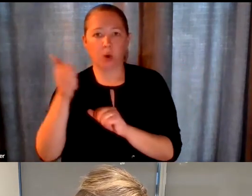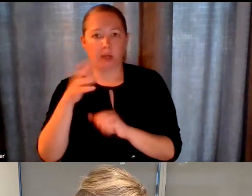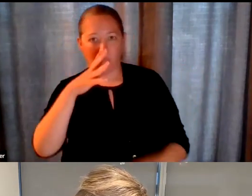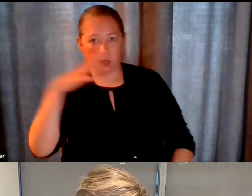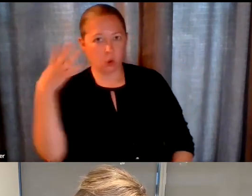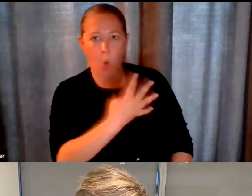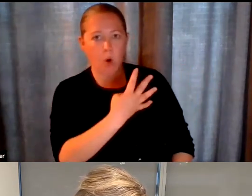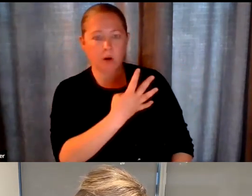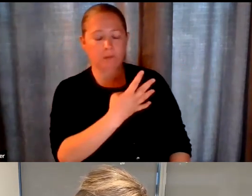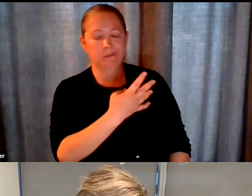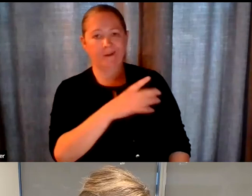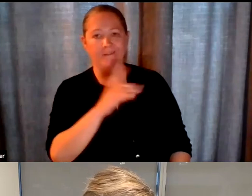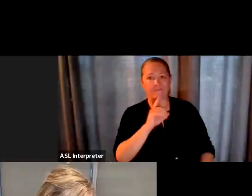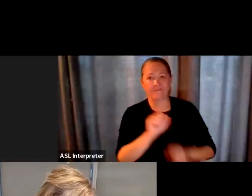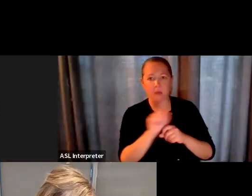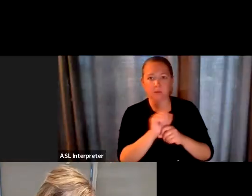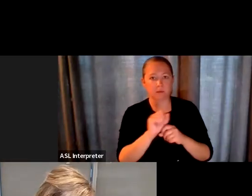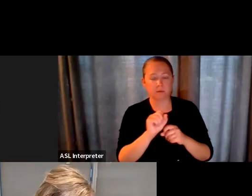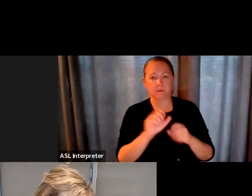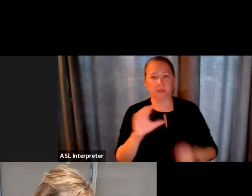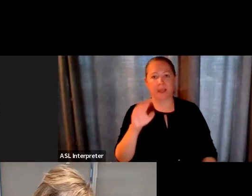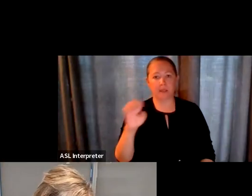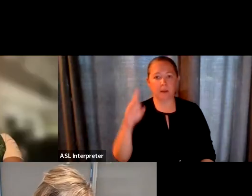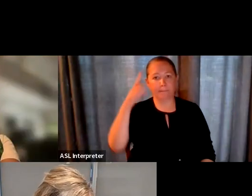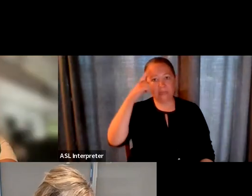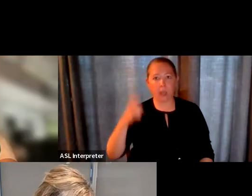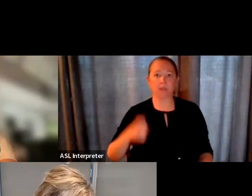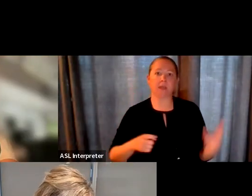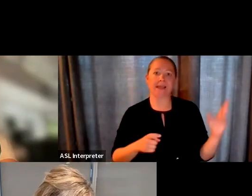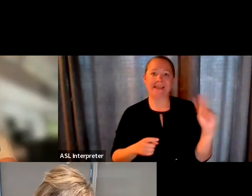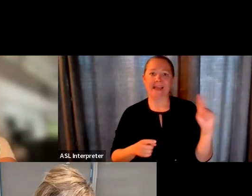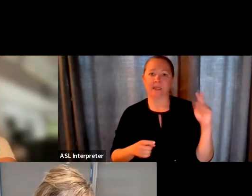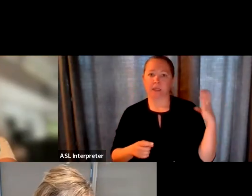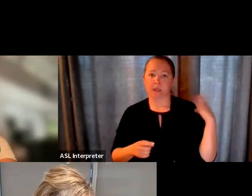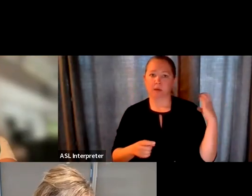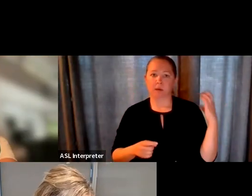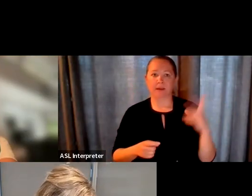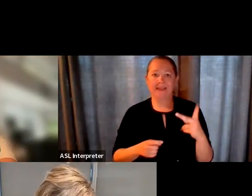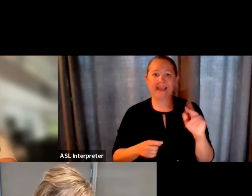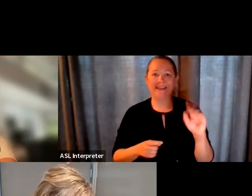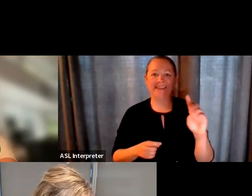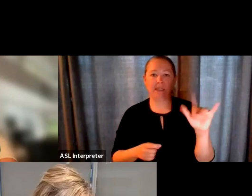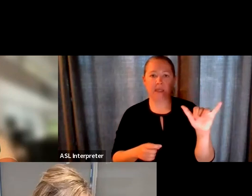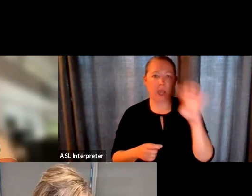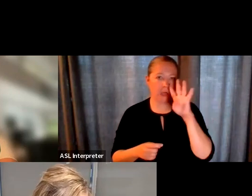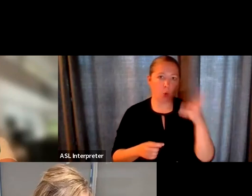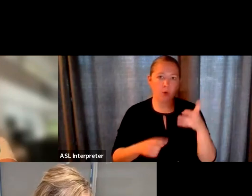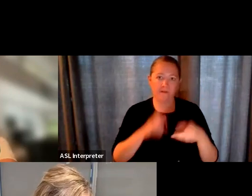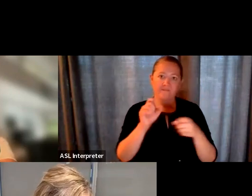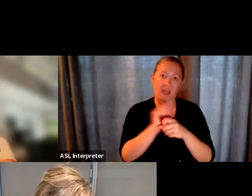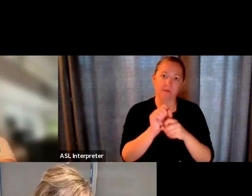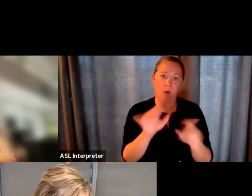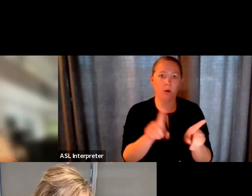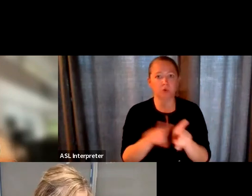Yeah. And it did No, so because Kennedy ignored the facts of the case as well. Yeah, exactly. So I know, Frank, you had asked about how